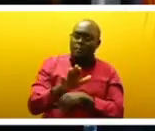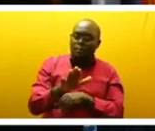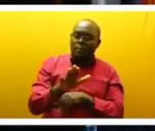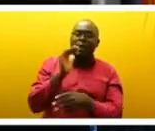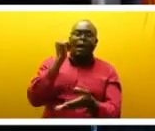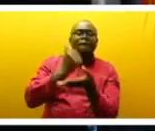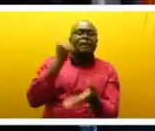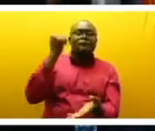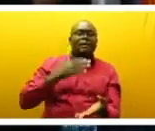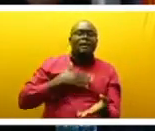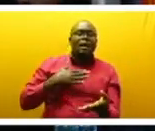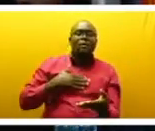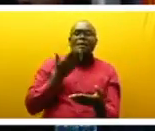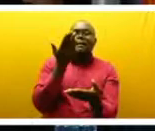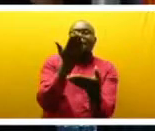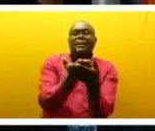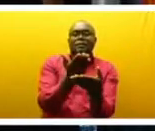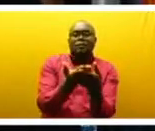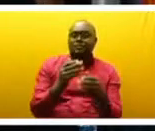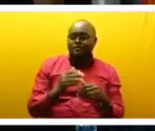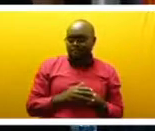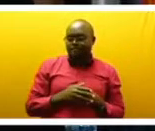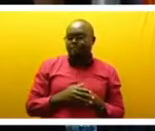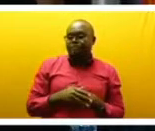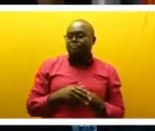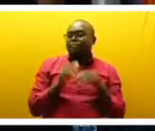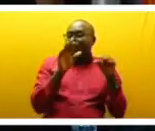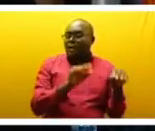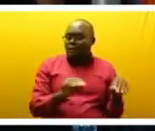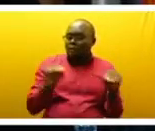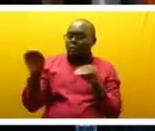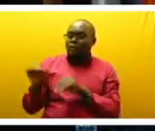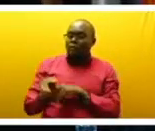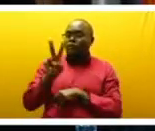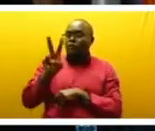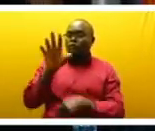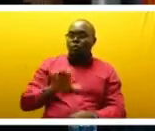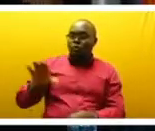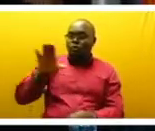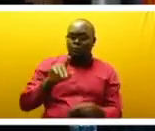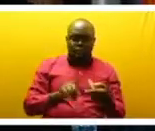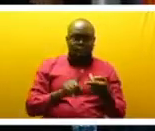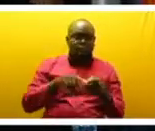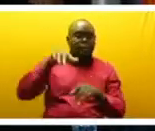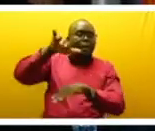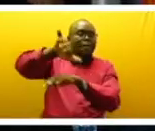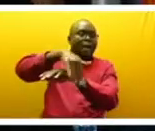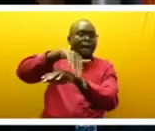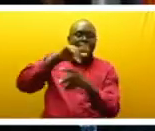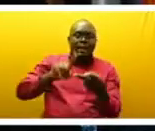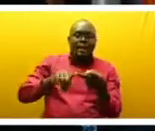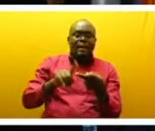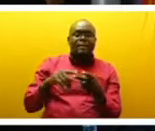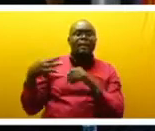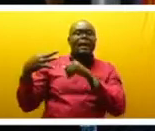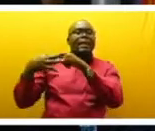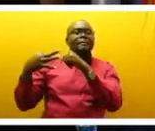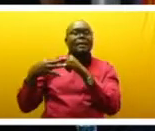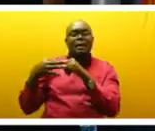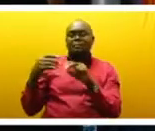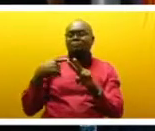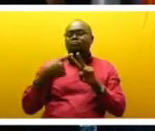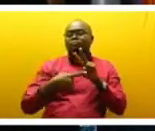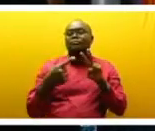petition, is taken two constituencies, this is Makadara and Kibra, and